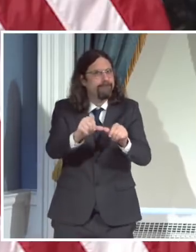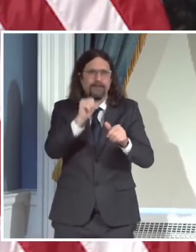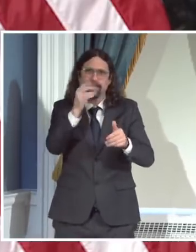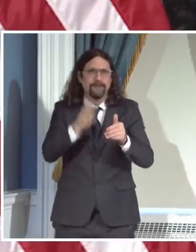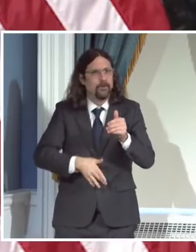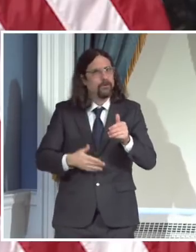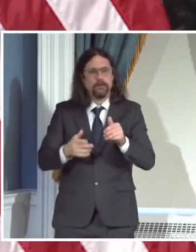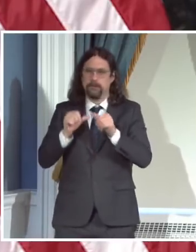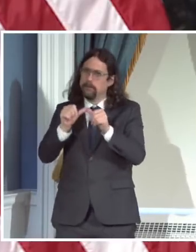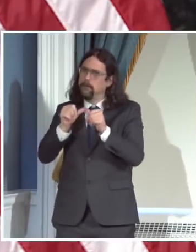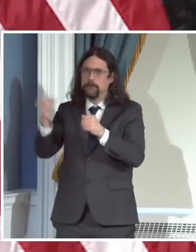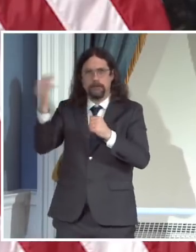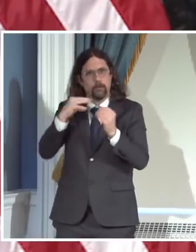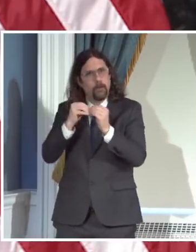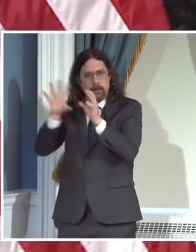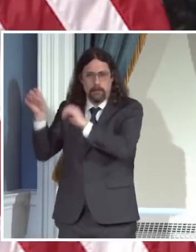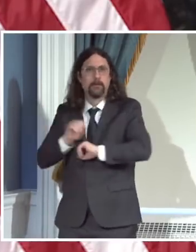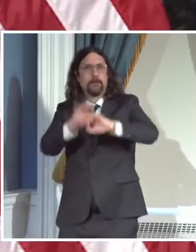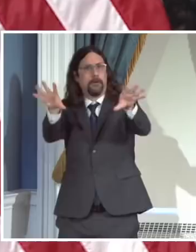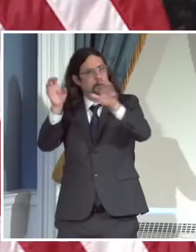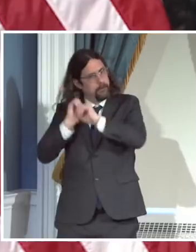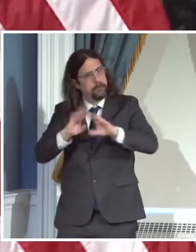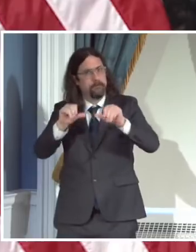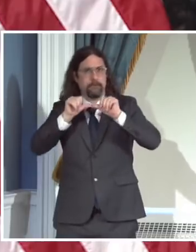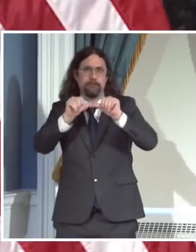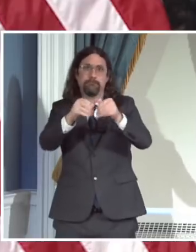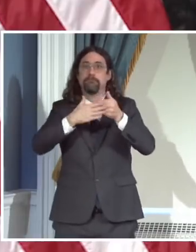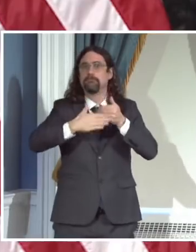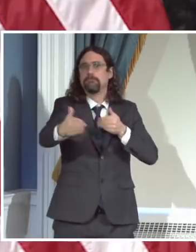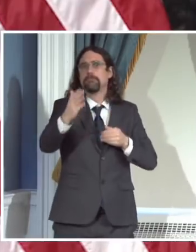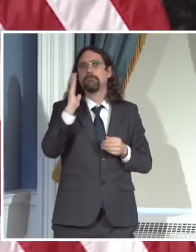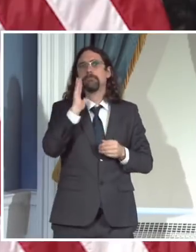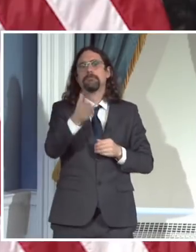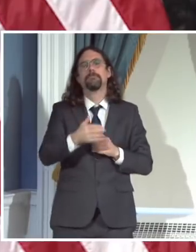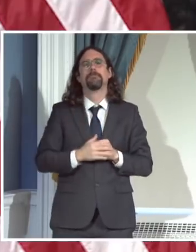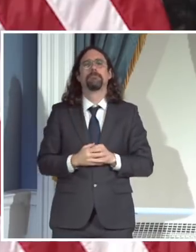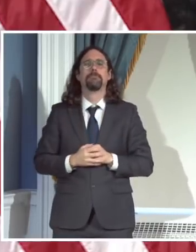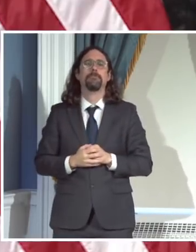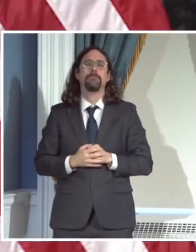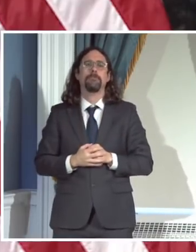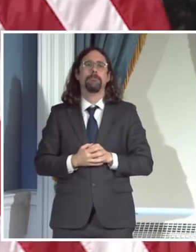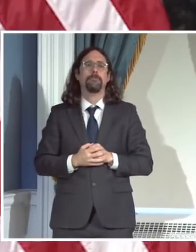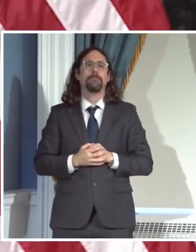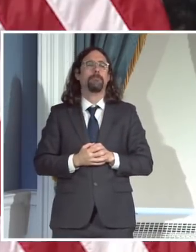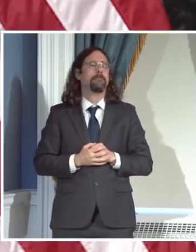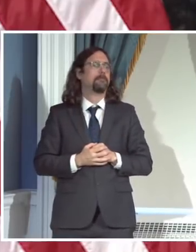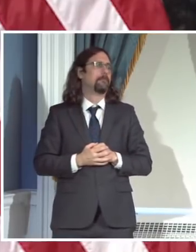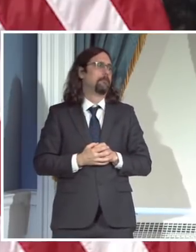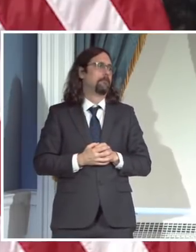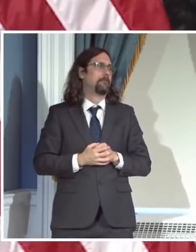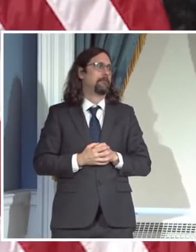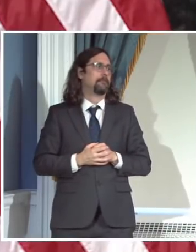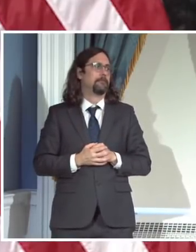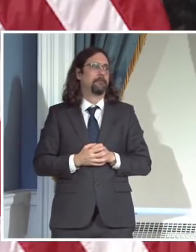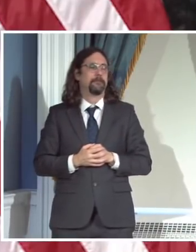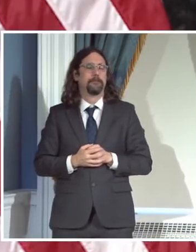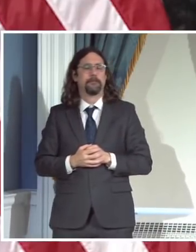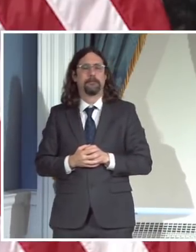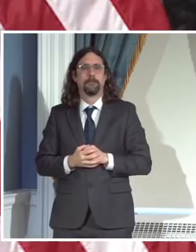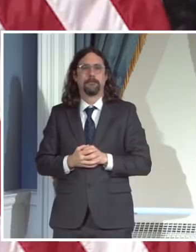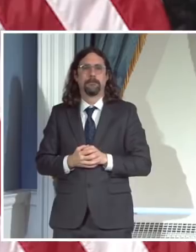Now, I decided as we built out this apparatus that we wanted to bring in additional leadership, and some of the best